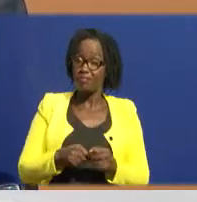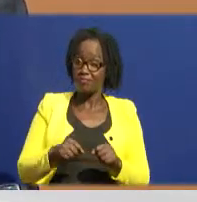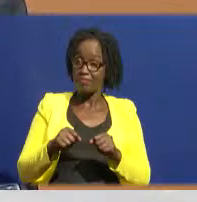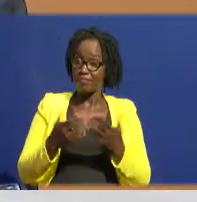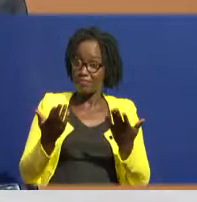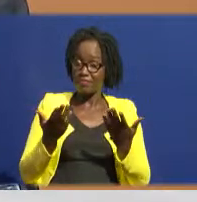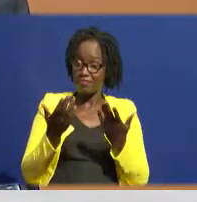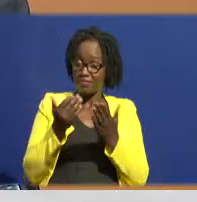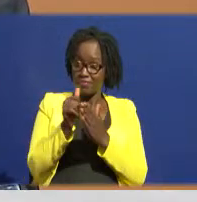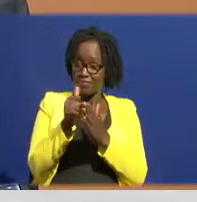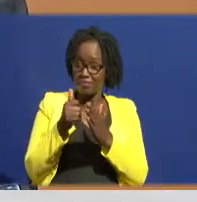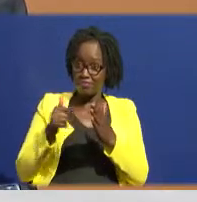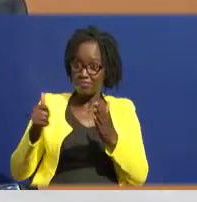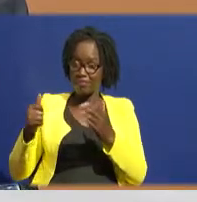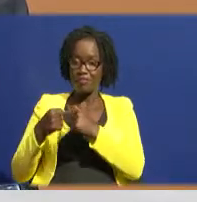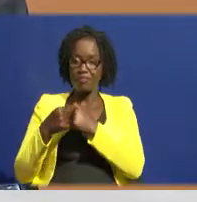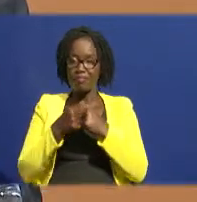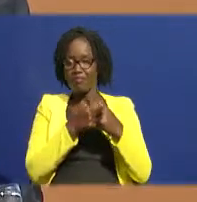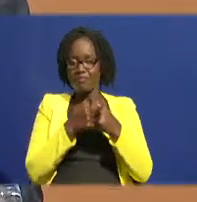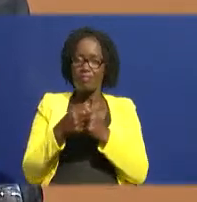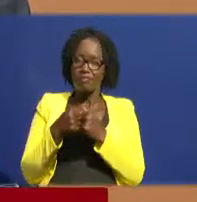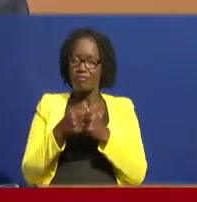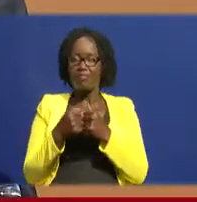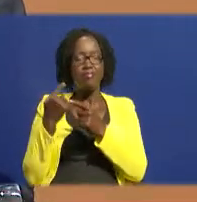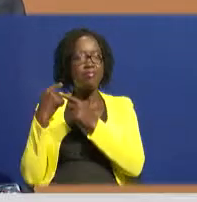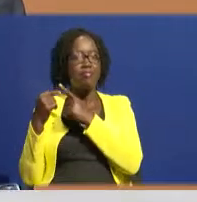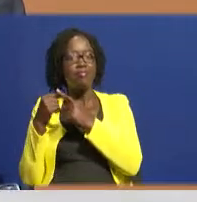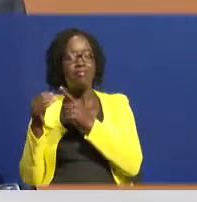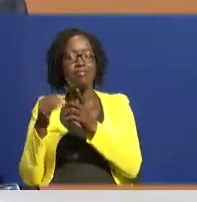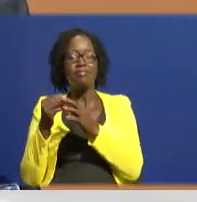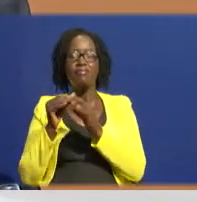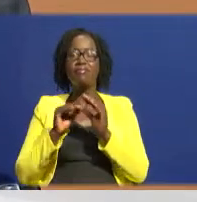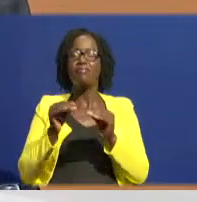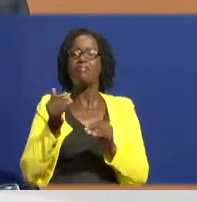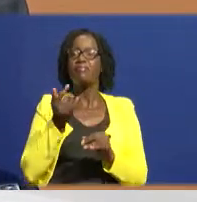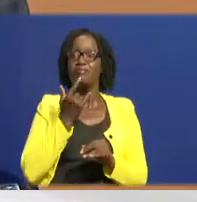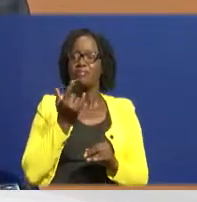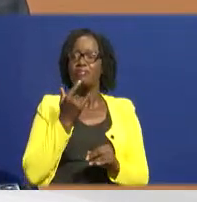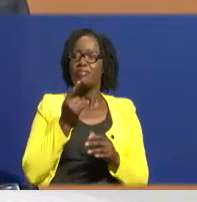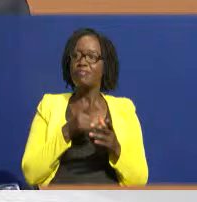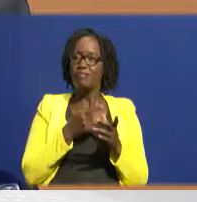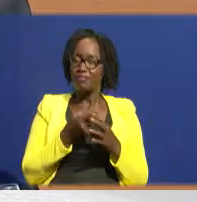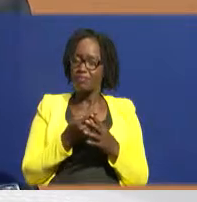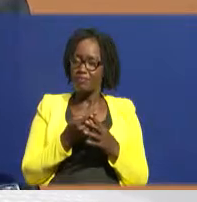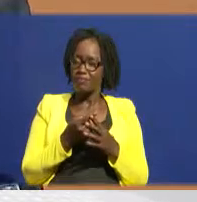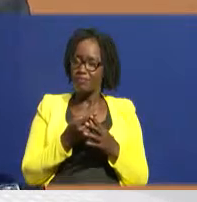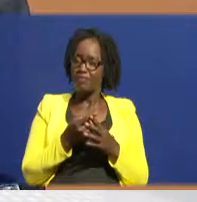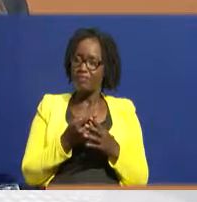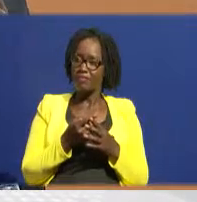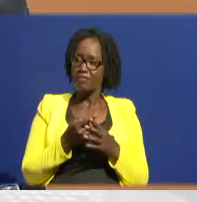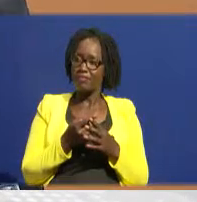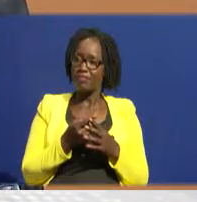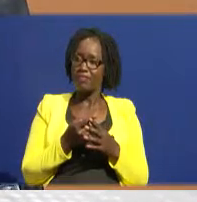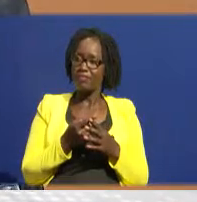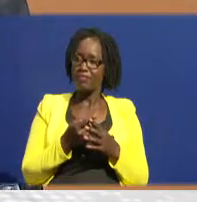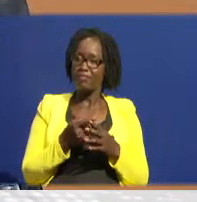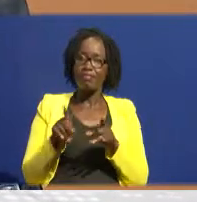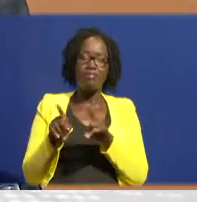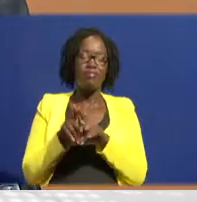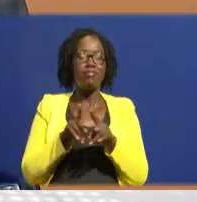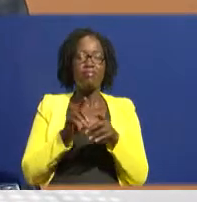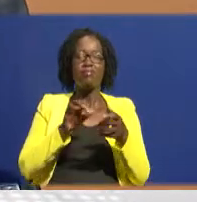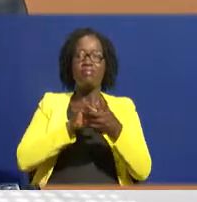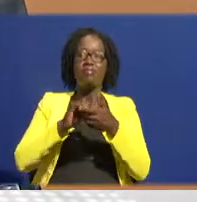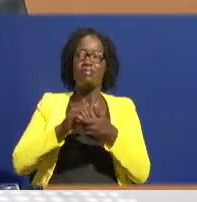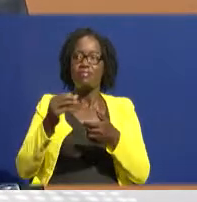avoid some of the challenges that they may be facing or they have been taught wrongly. Okay. And then besides that, we also engage